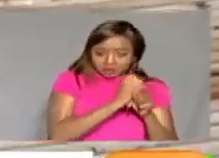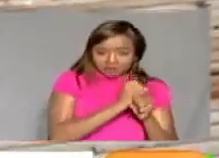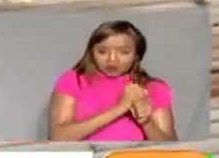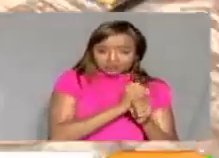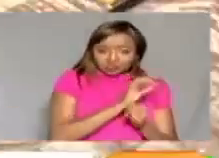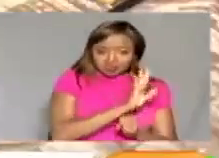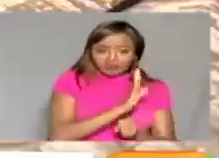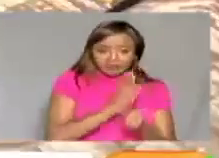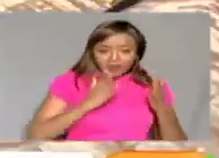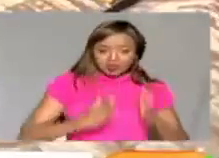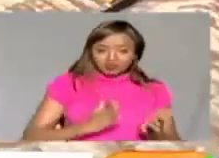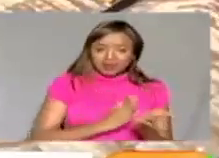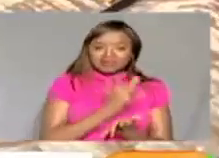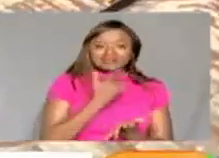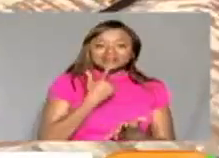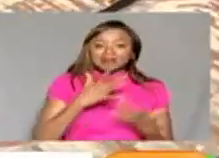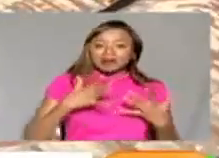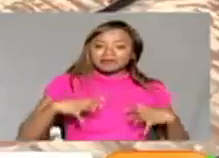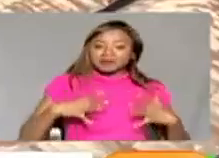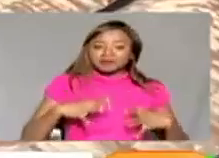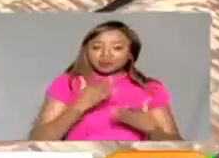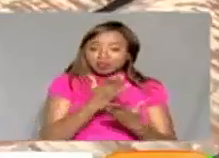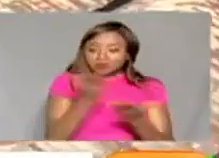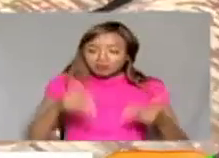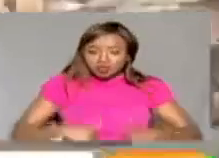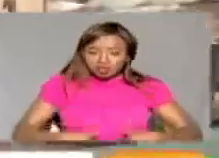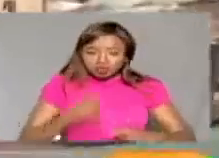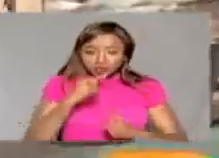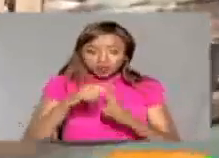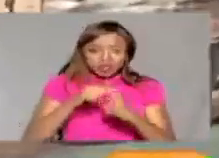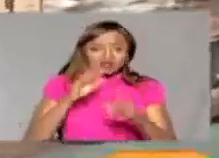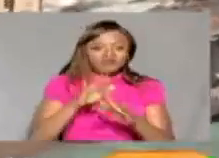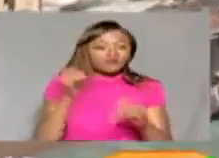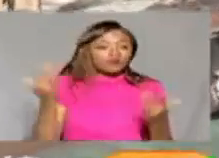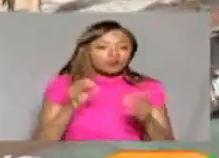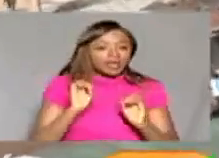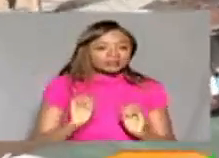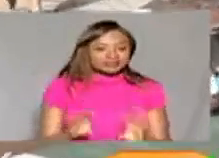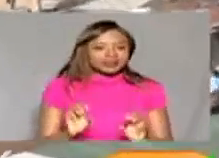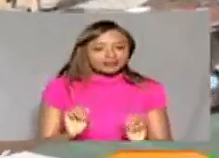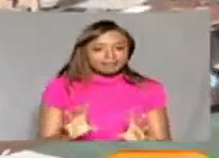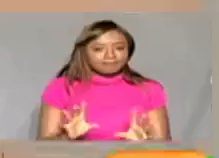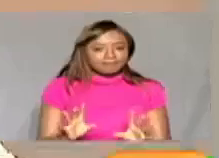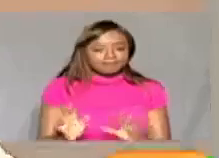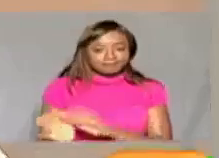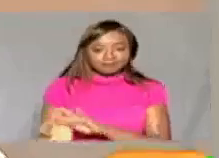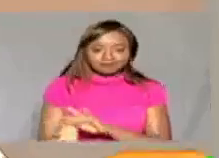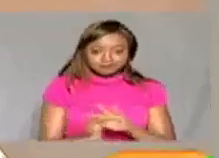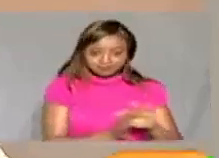youths who hail from informal settlements. Kadzogunga, Citizen TV.